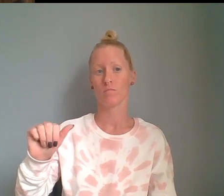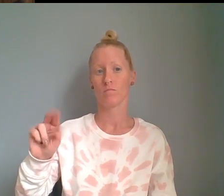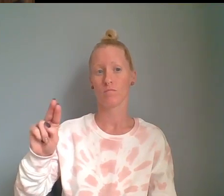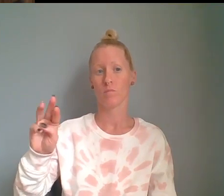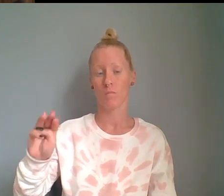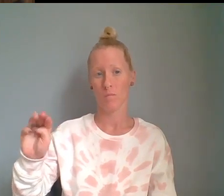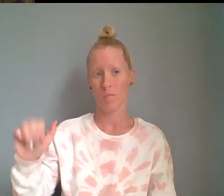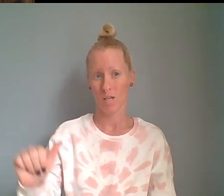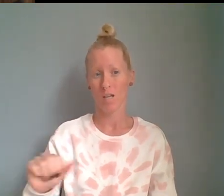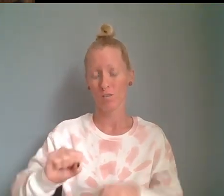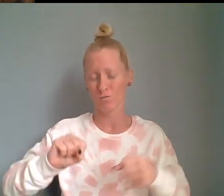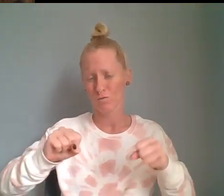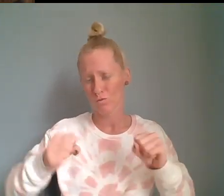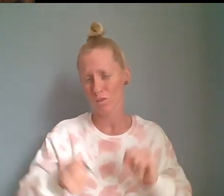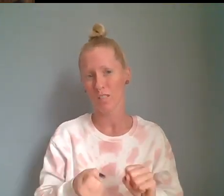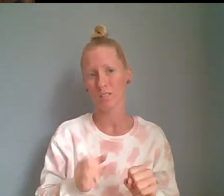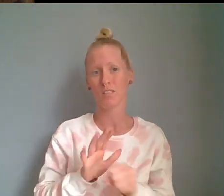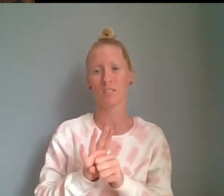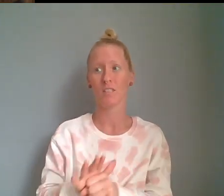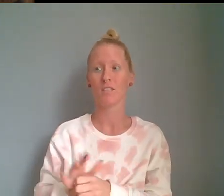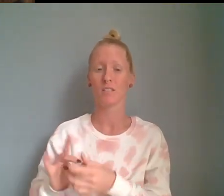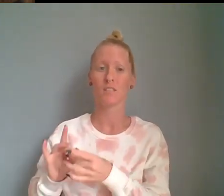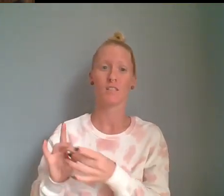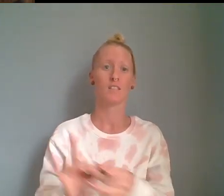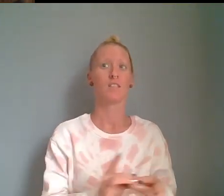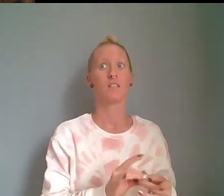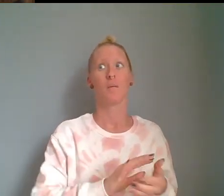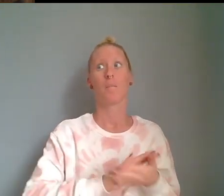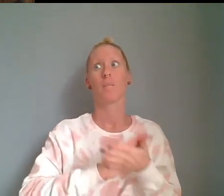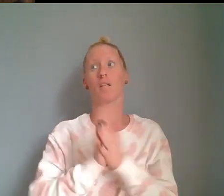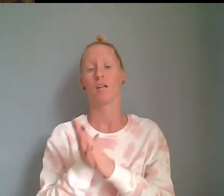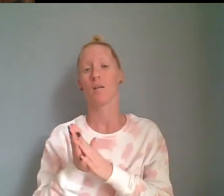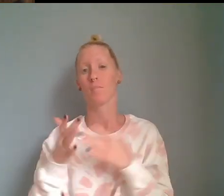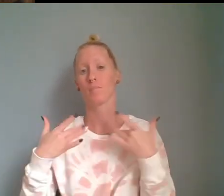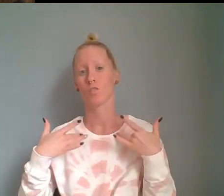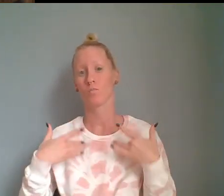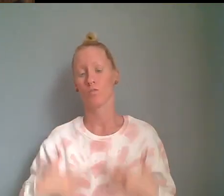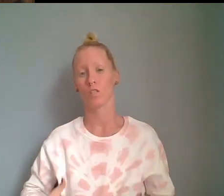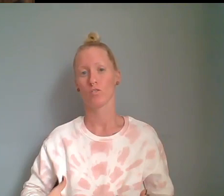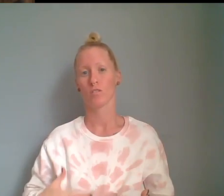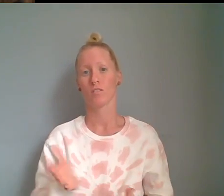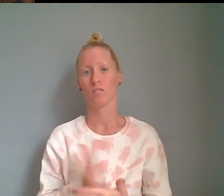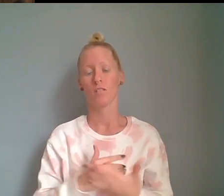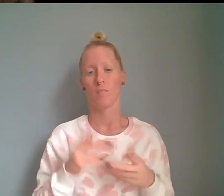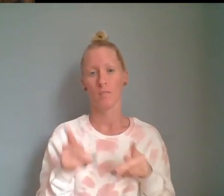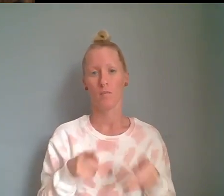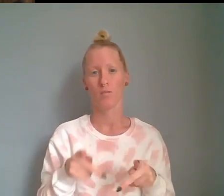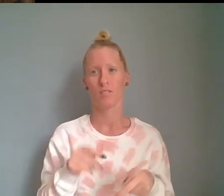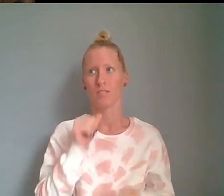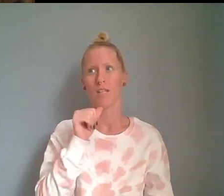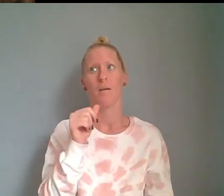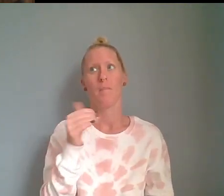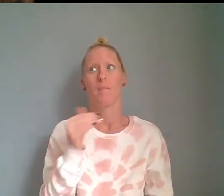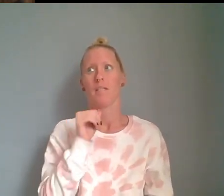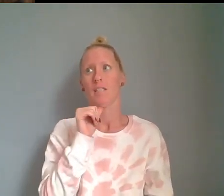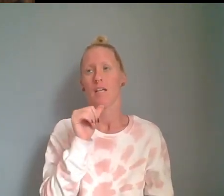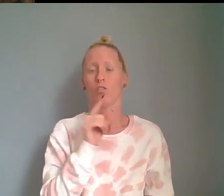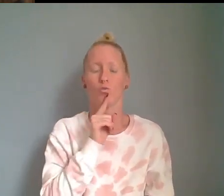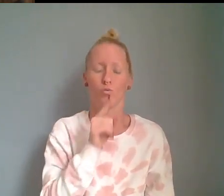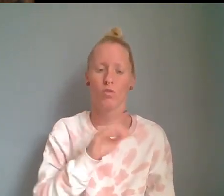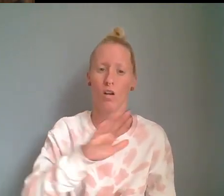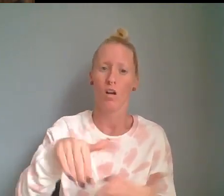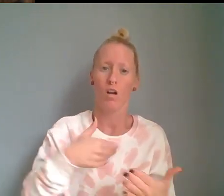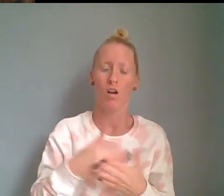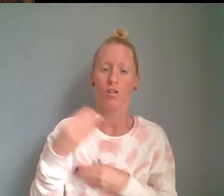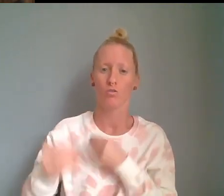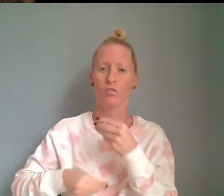and major stress to create full-blown depression in some people. Now that may not be true for all